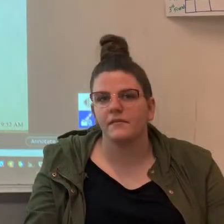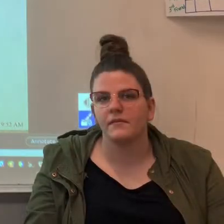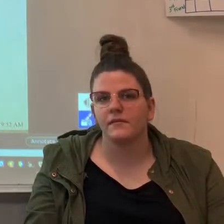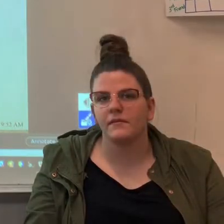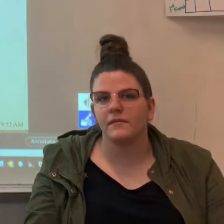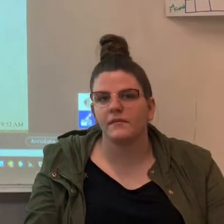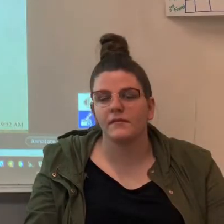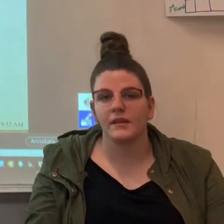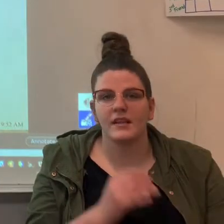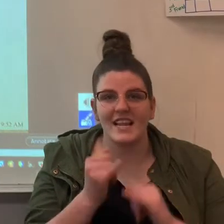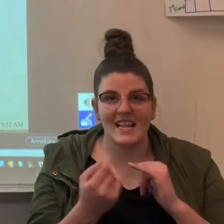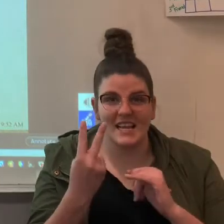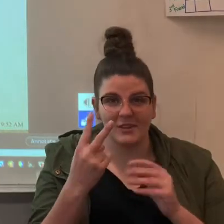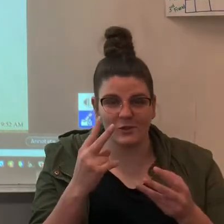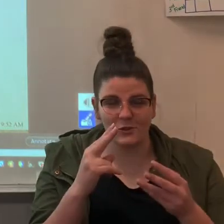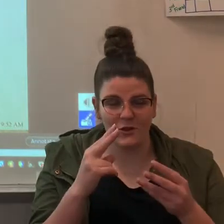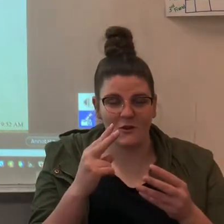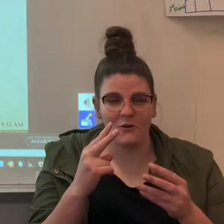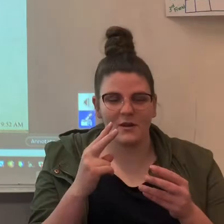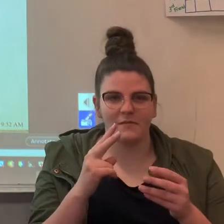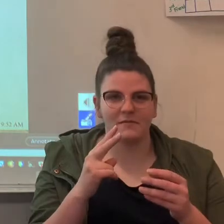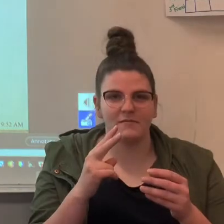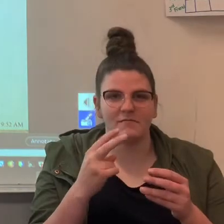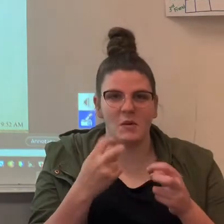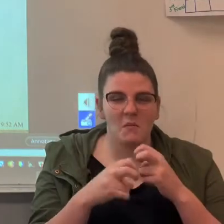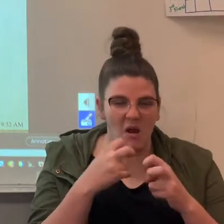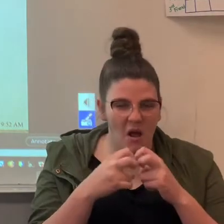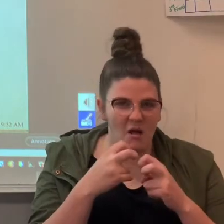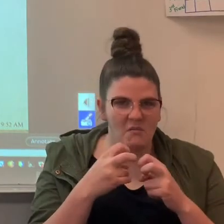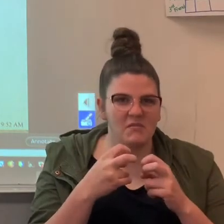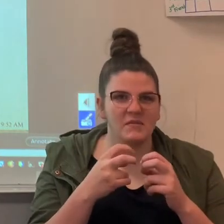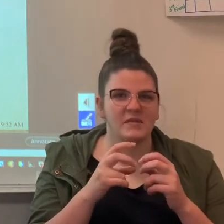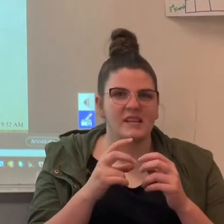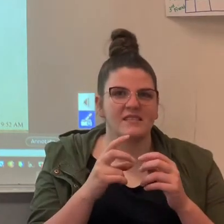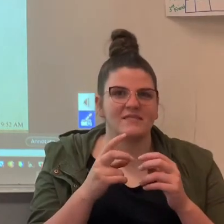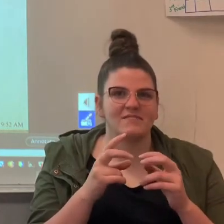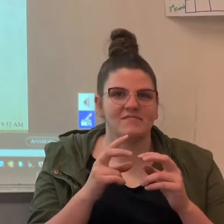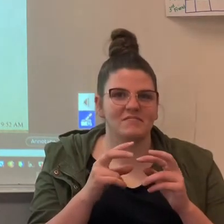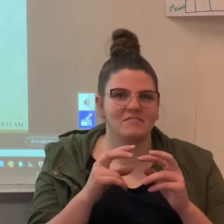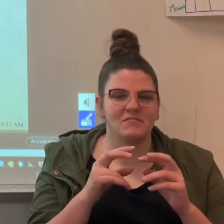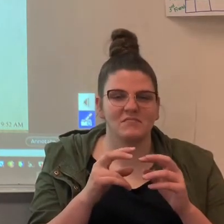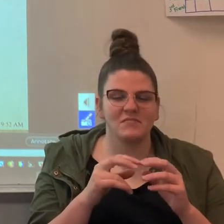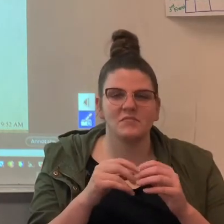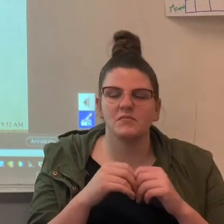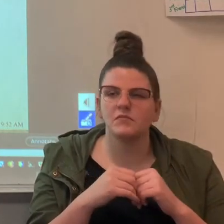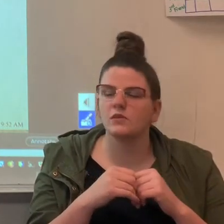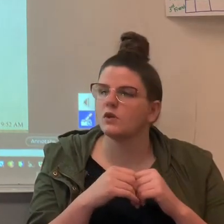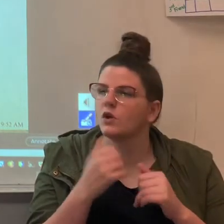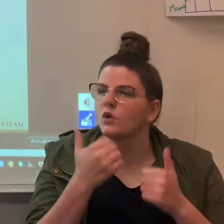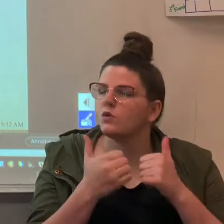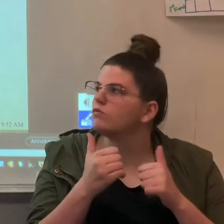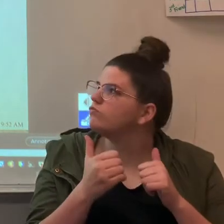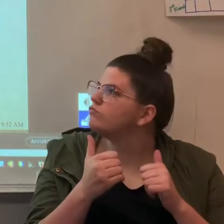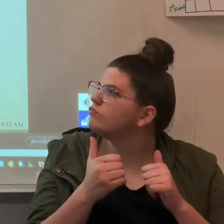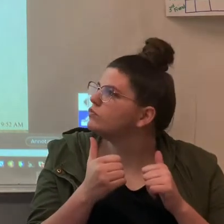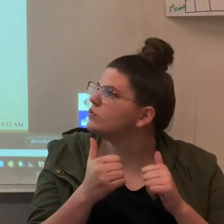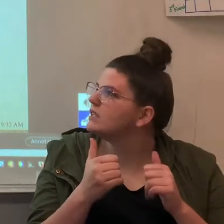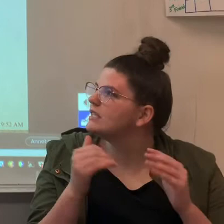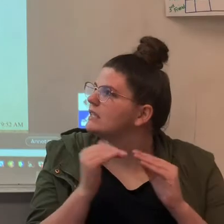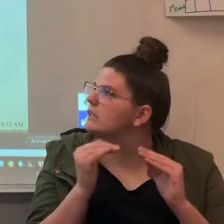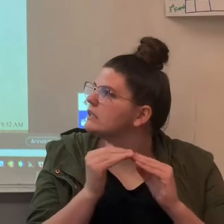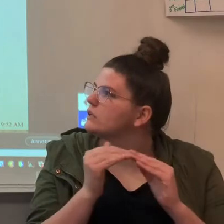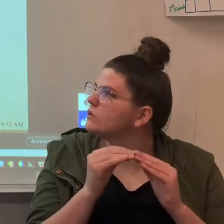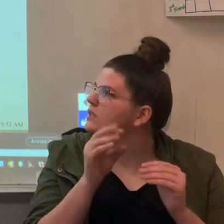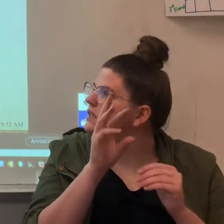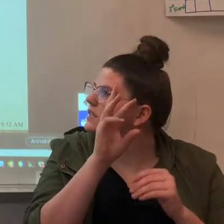Okay, our last two problems for this worksheet. Which of the following is equivalent to 6/3 times 4/9? Well, we need to find out what